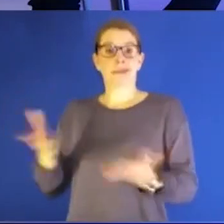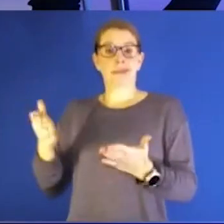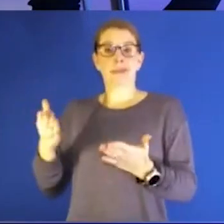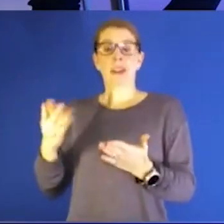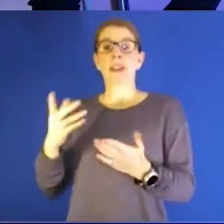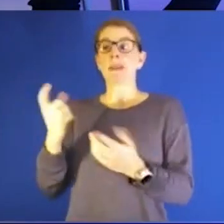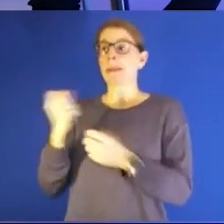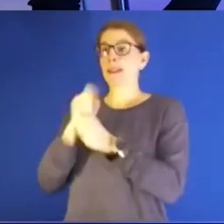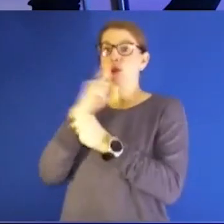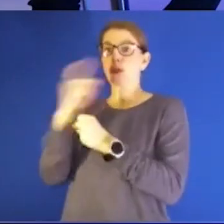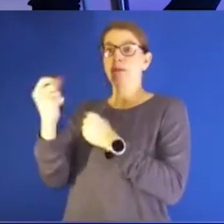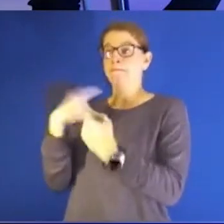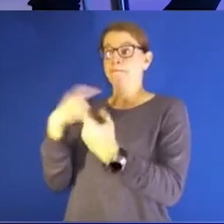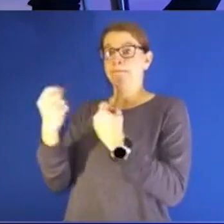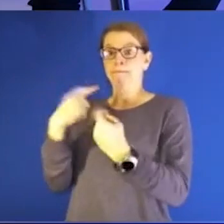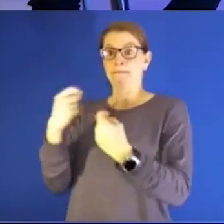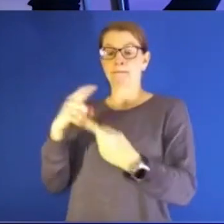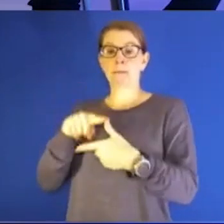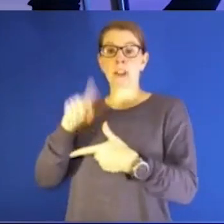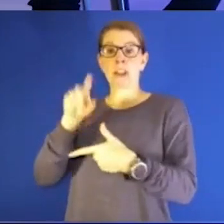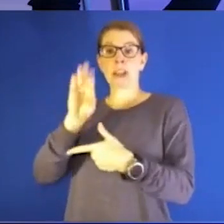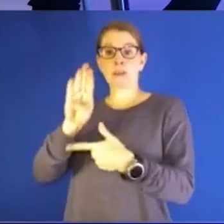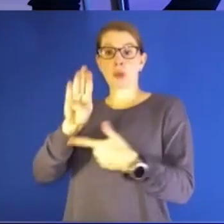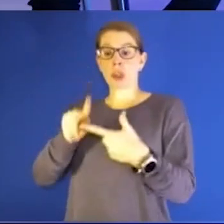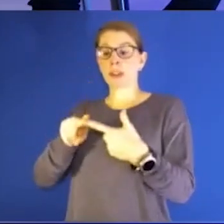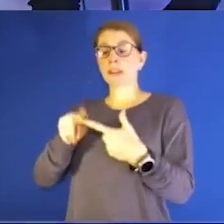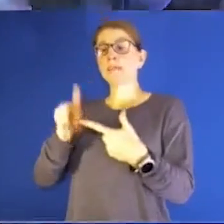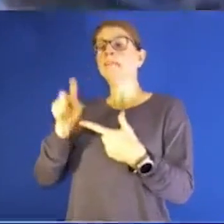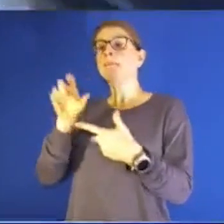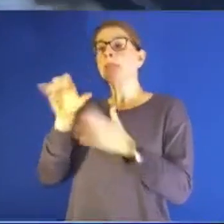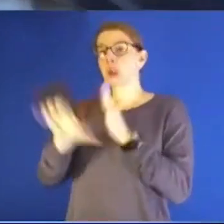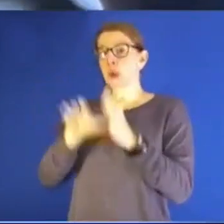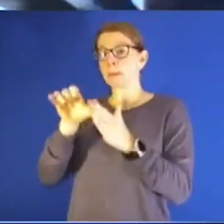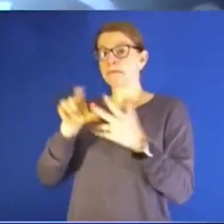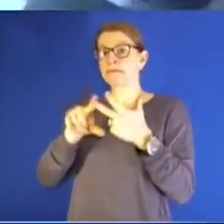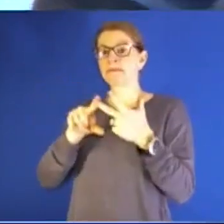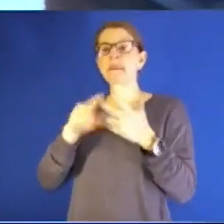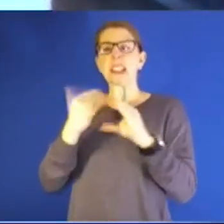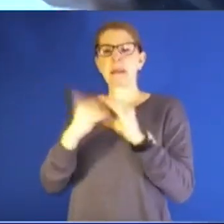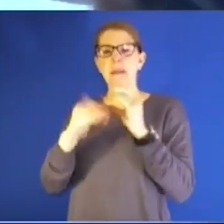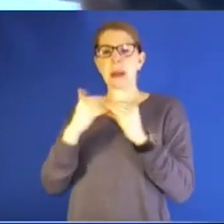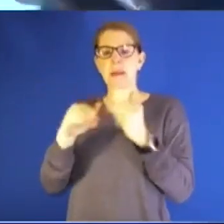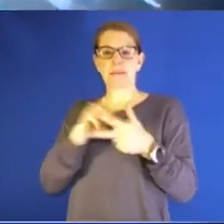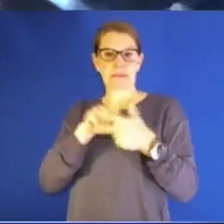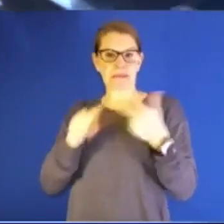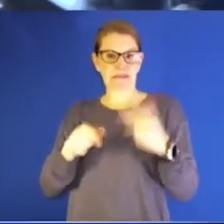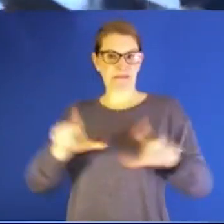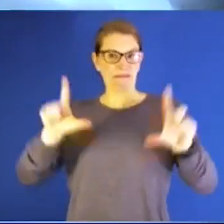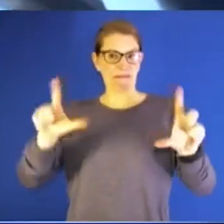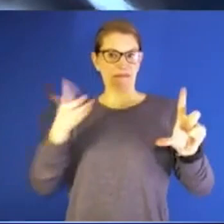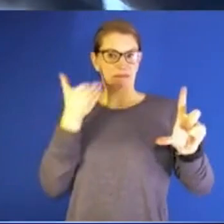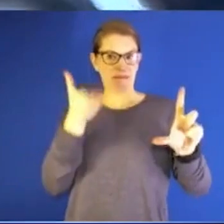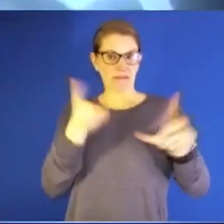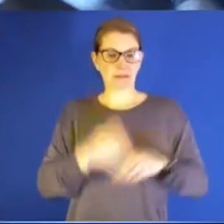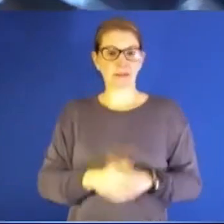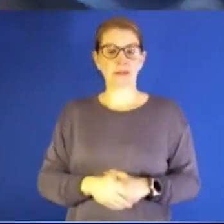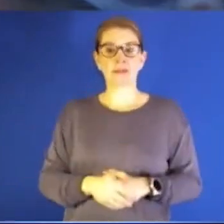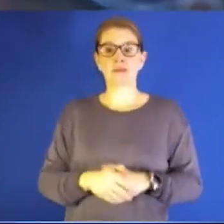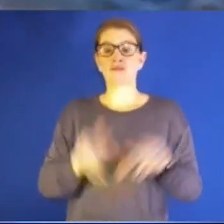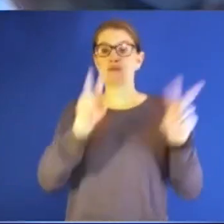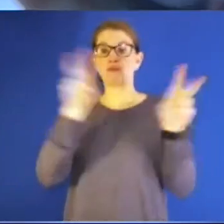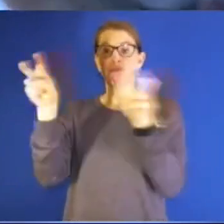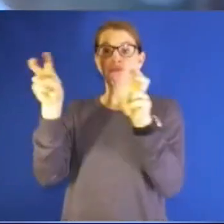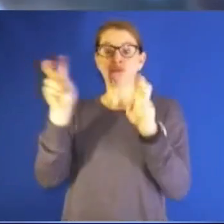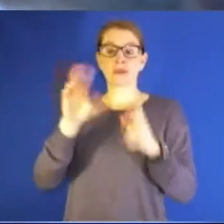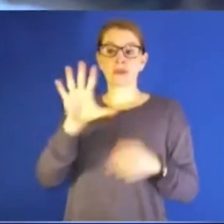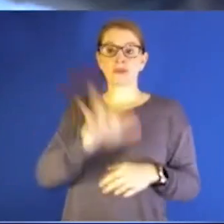YouTube, Facebook, and on the Medical News Network. You'll find links on your screen right there. In headlines around the metro this morning, the